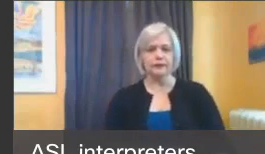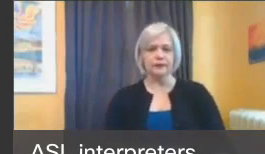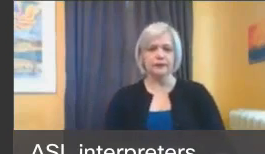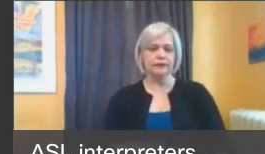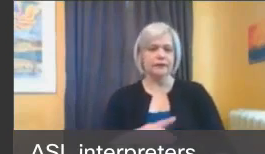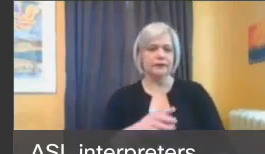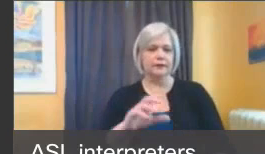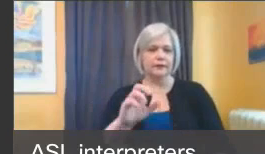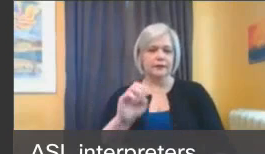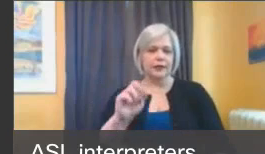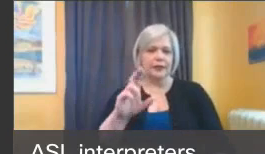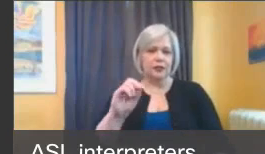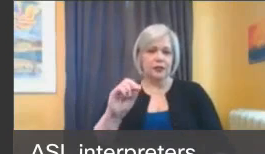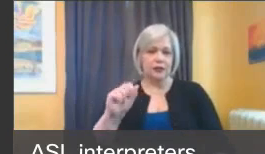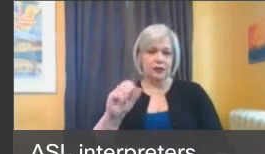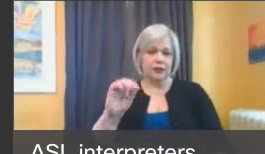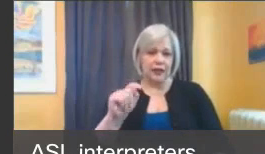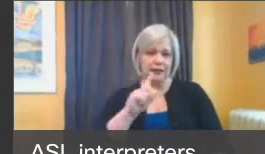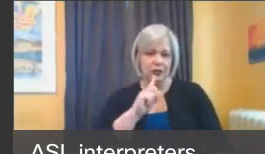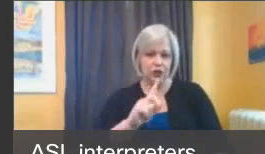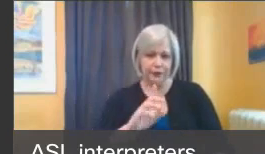Sure. Okay, so